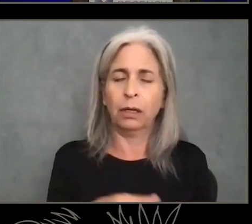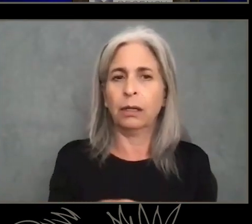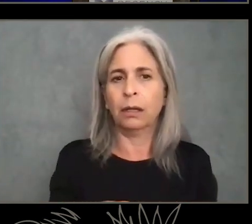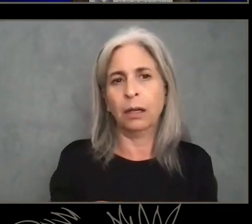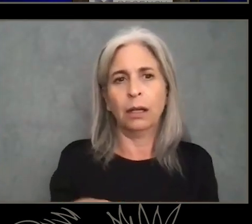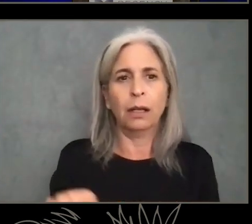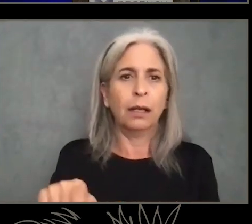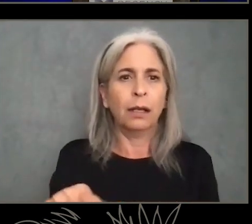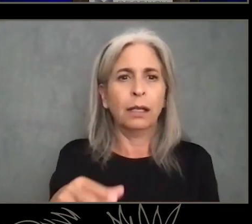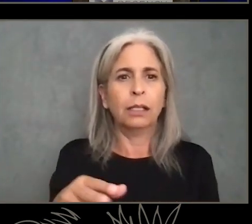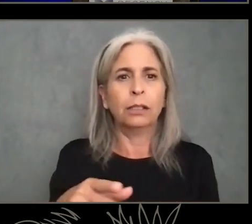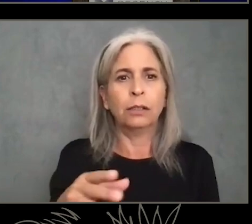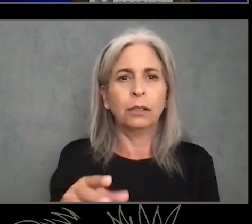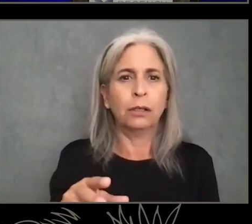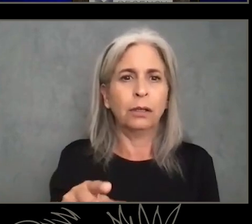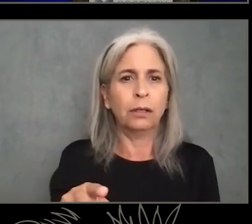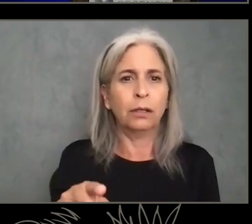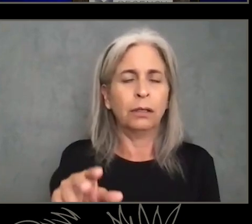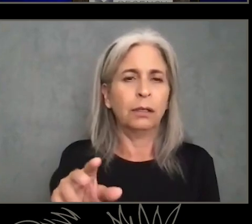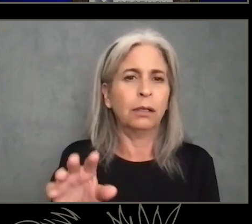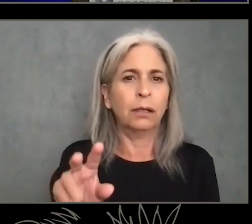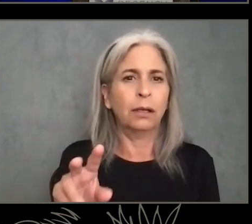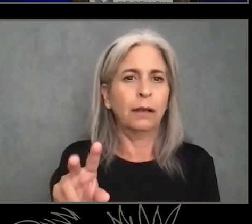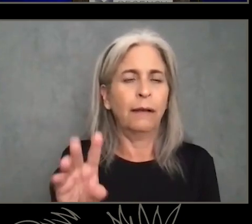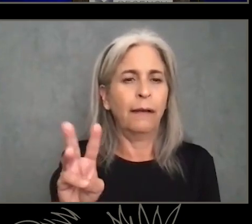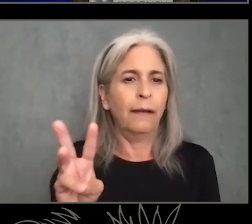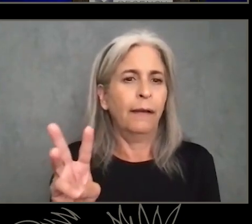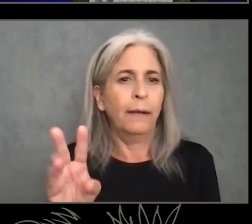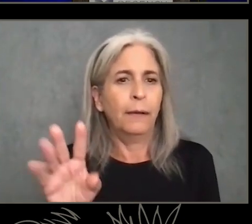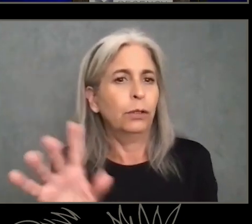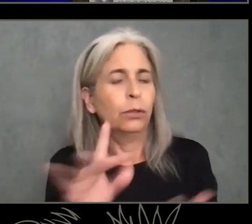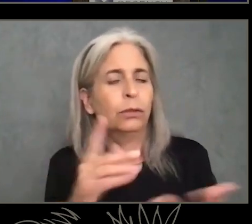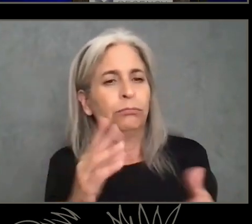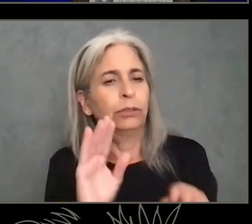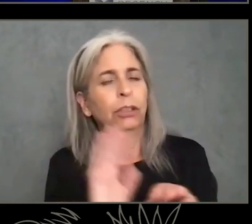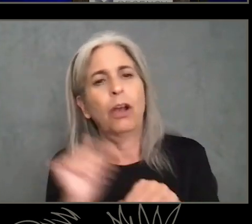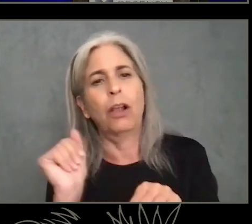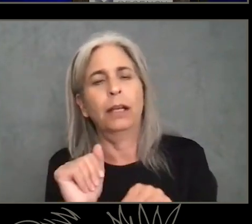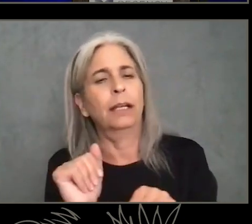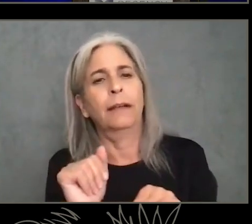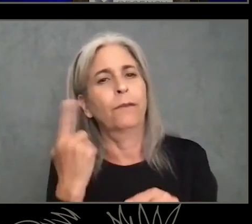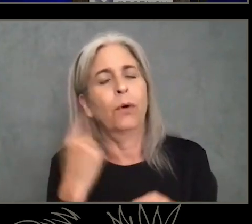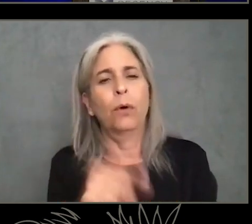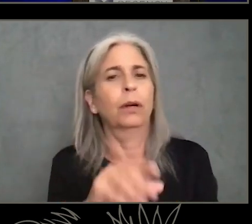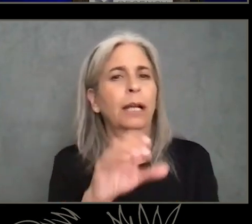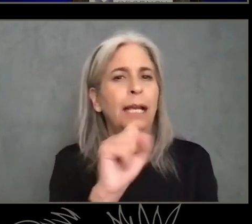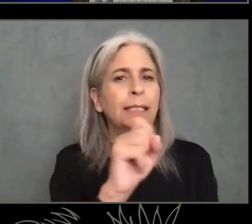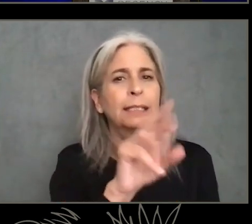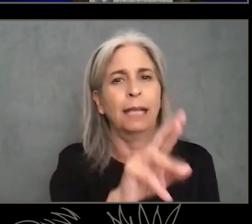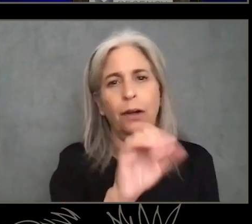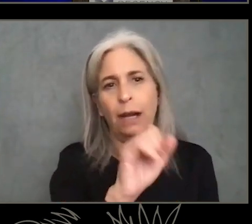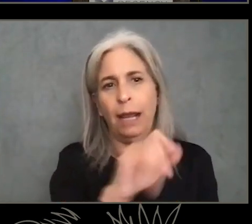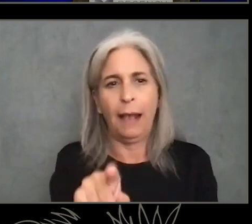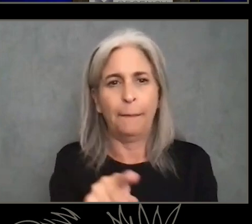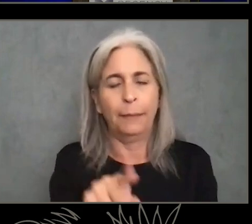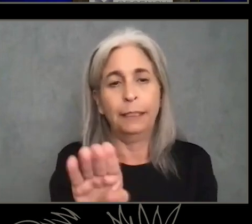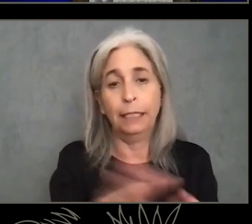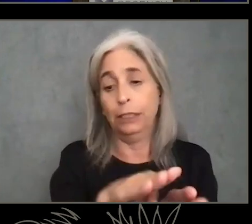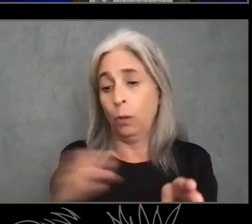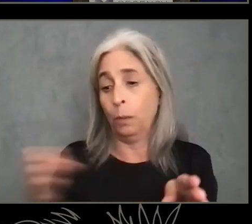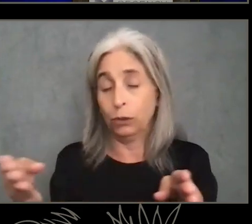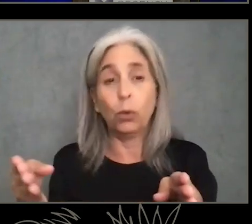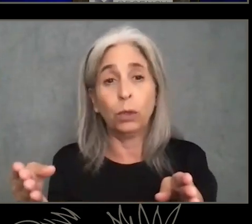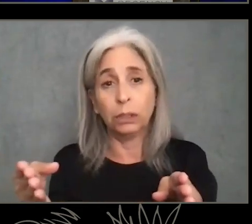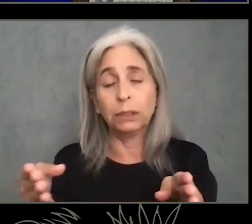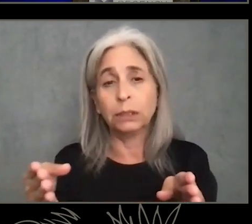config, you're passing in some build options, and you're calling build for this SSR app. So it's open source.